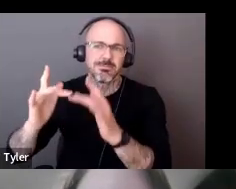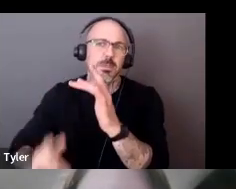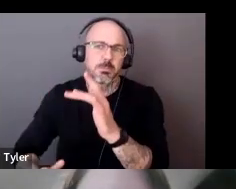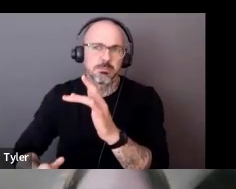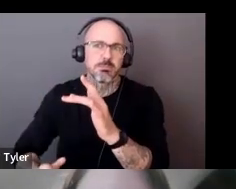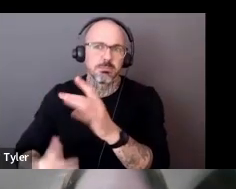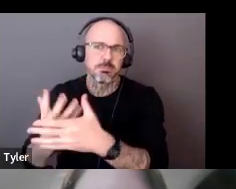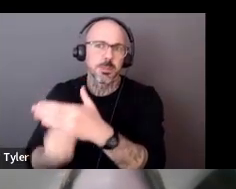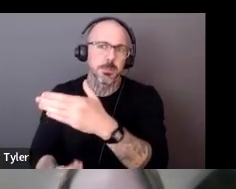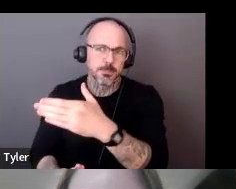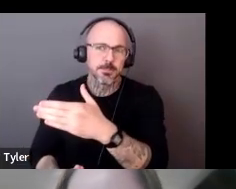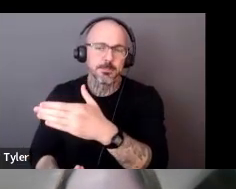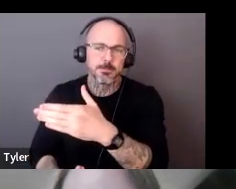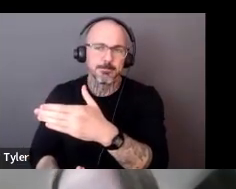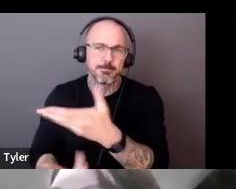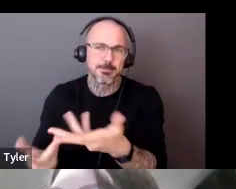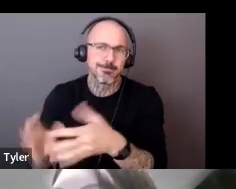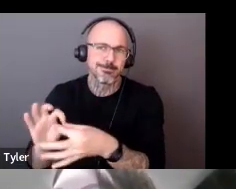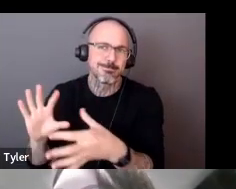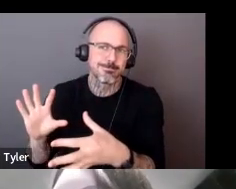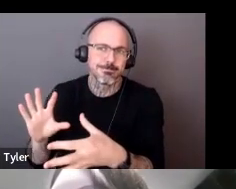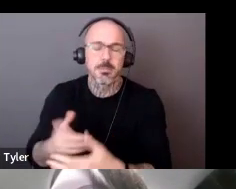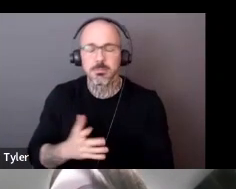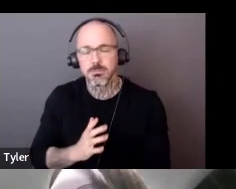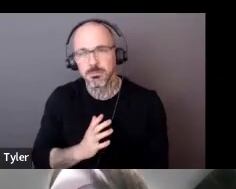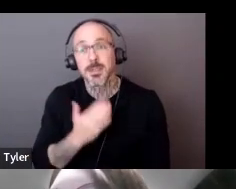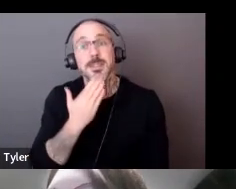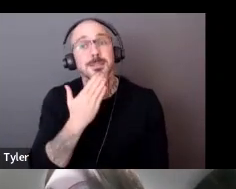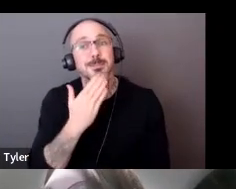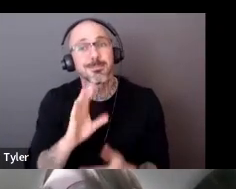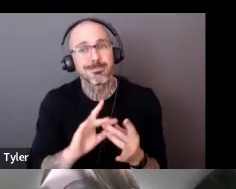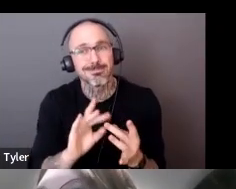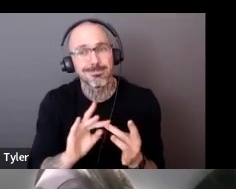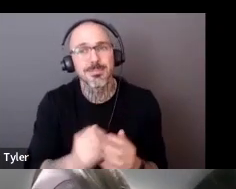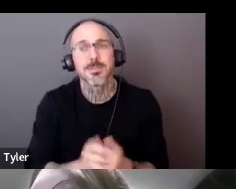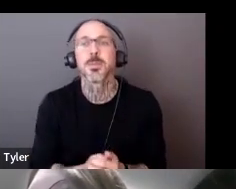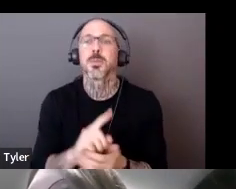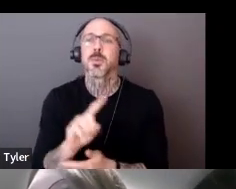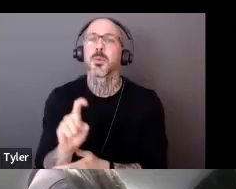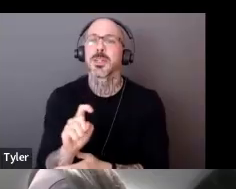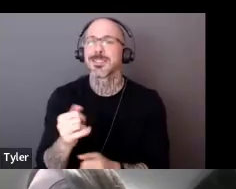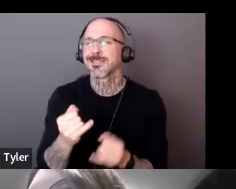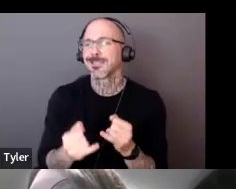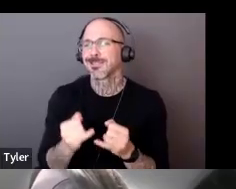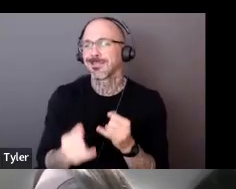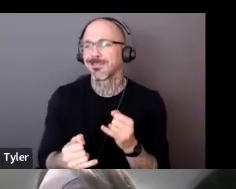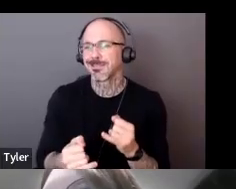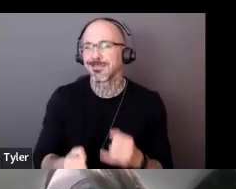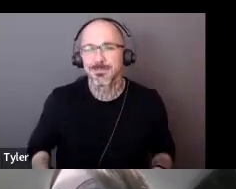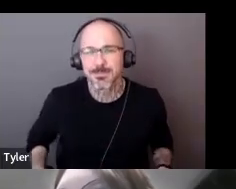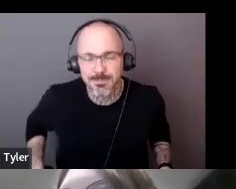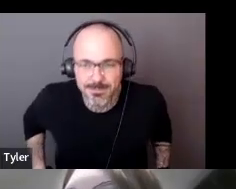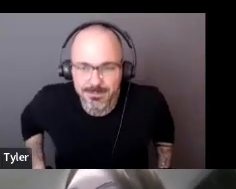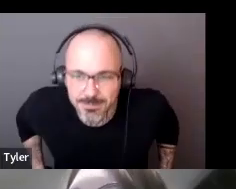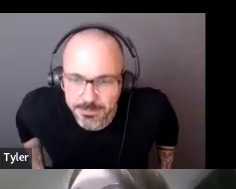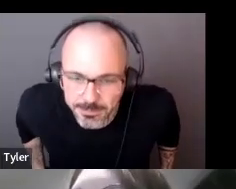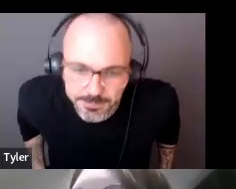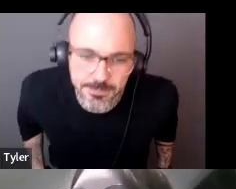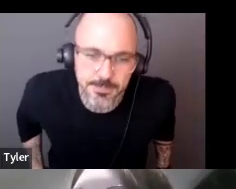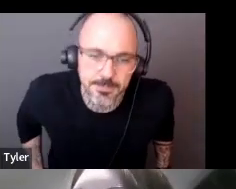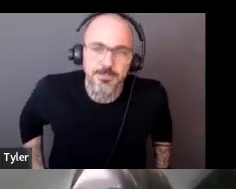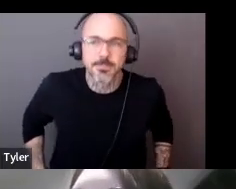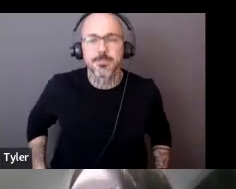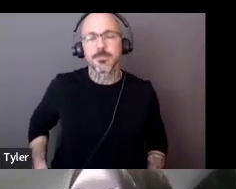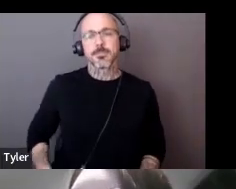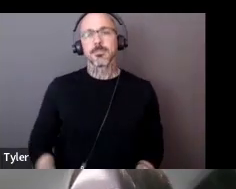person for disconnection. But thank you. Okay, last question. Do you see any changes